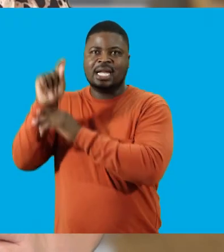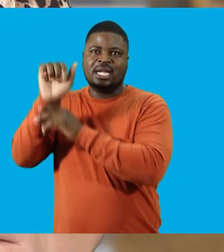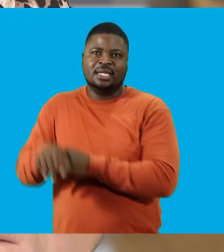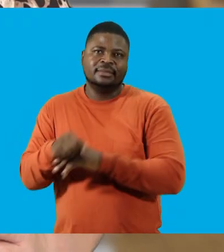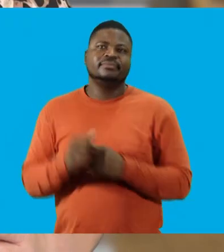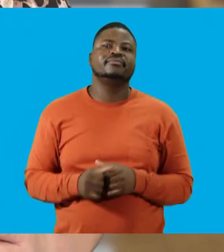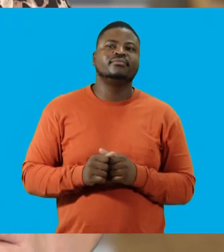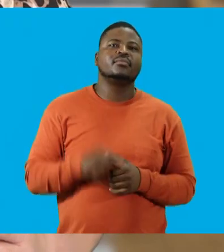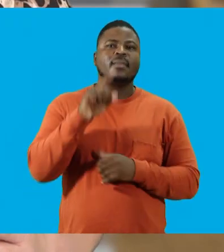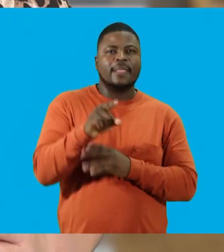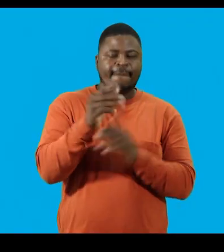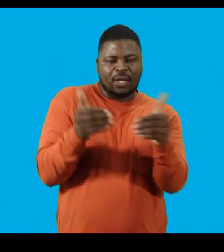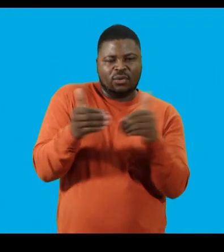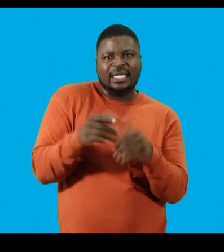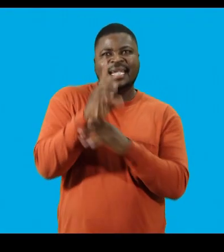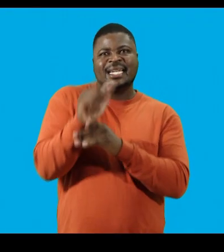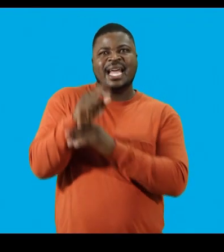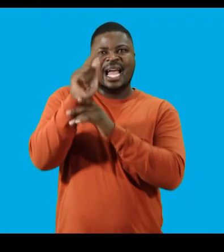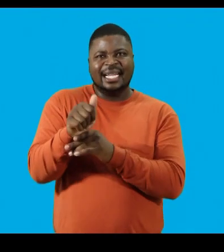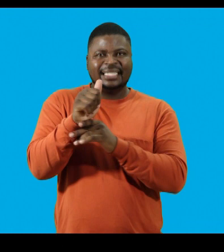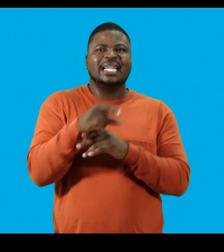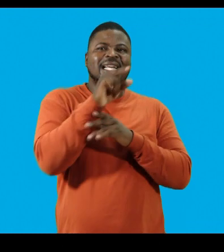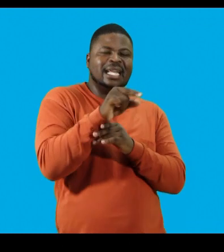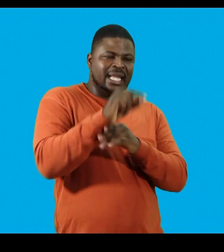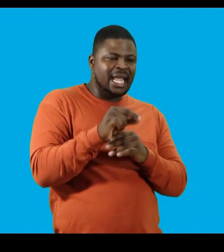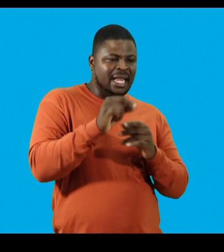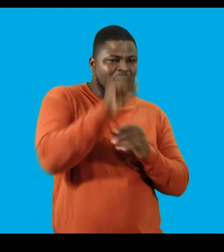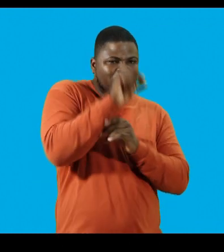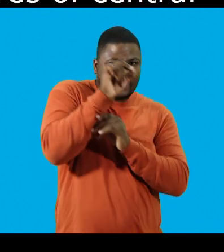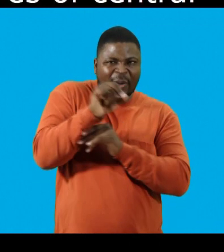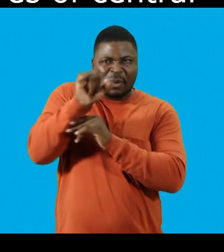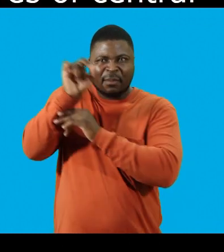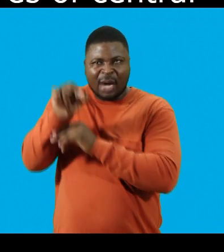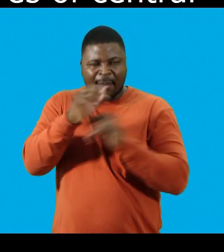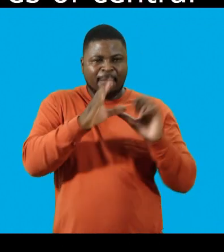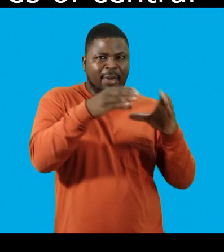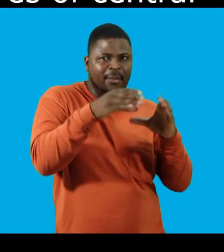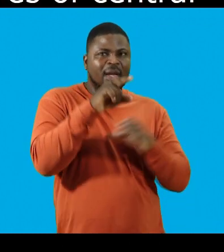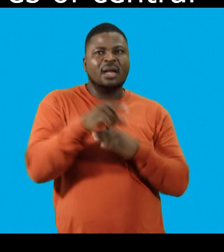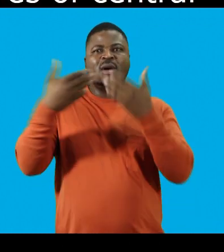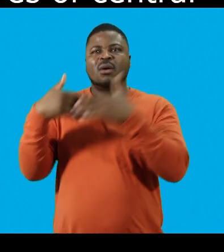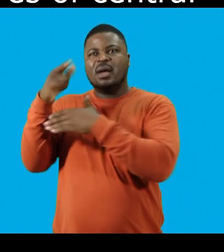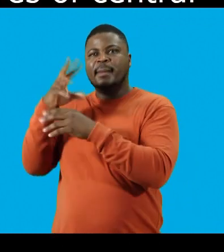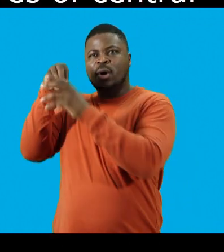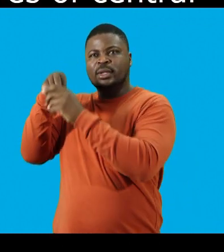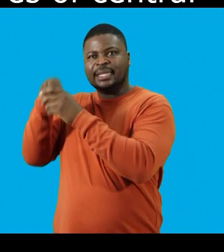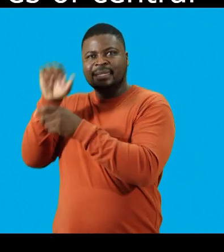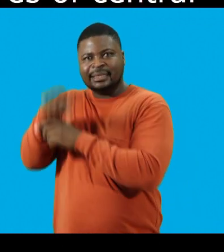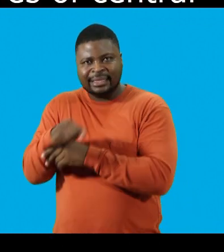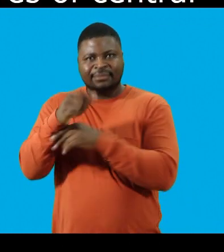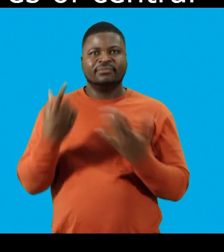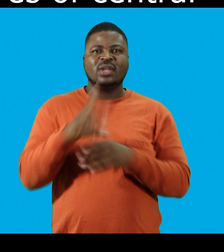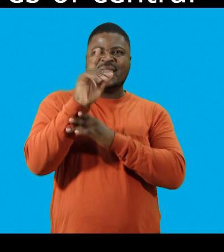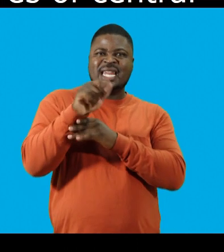Organizing the collected data into tallies and frequency tables, that will be your next content, and then summarizing the